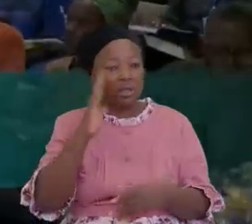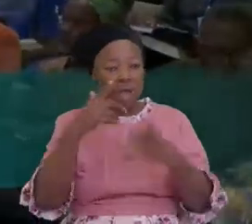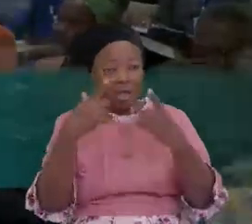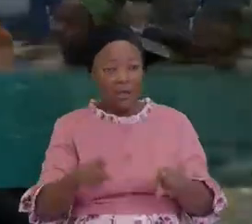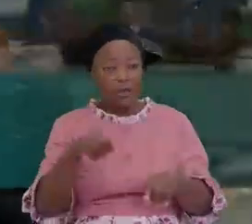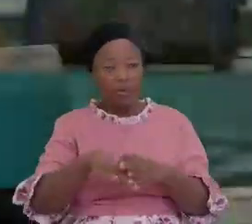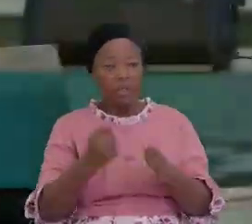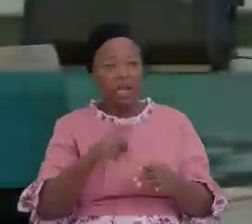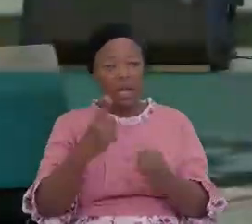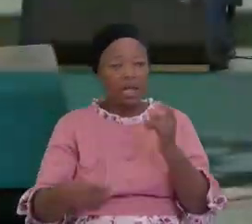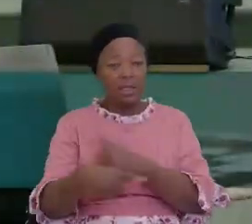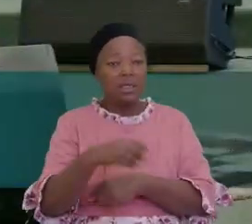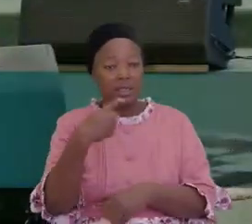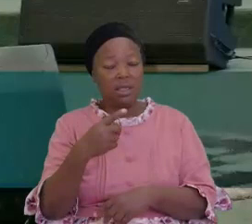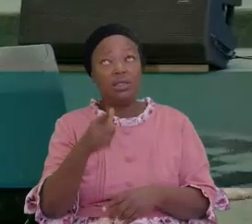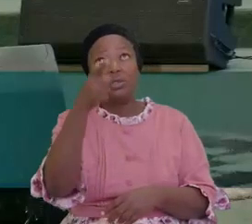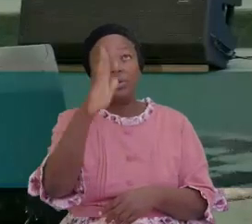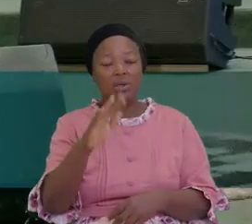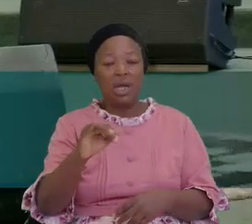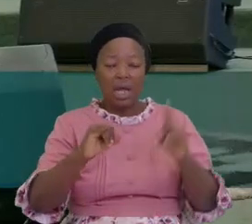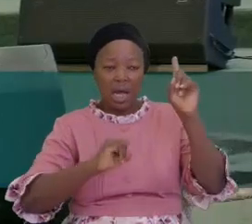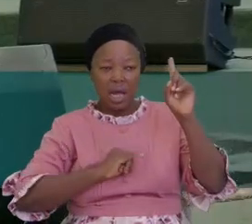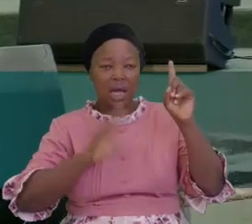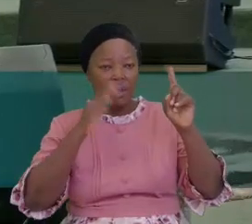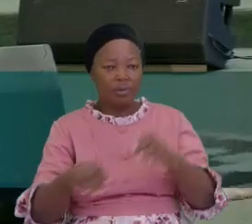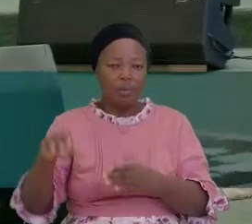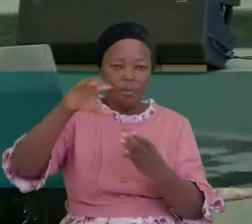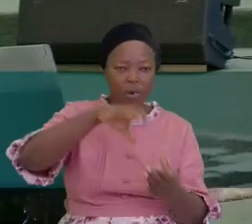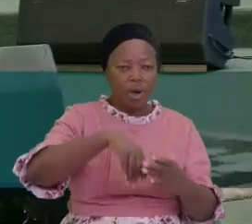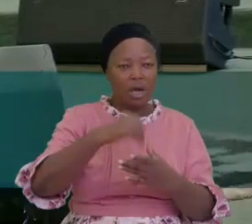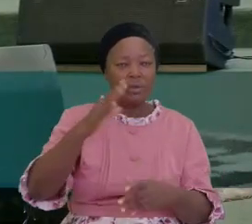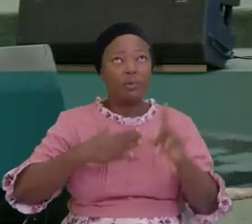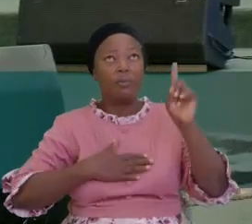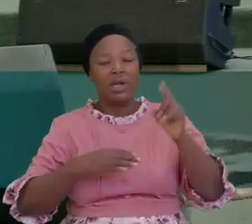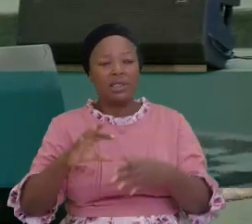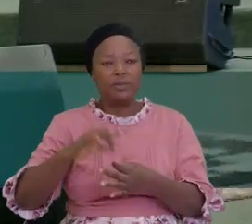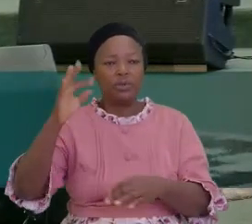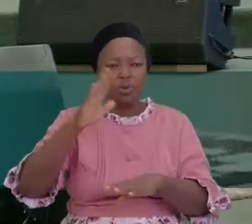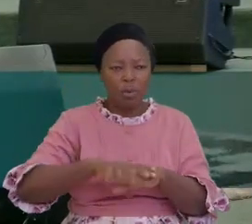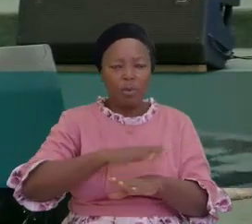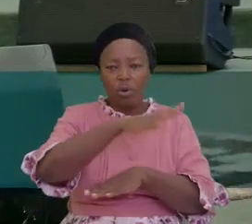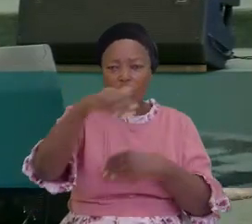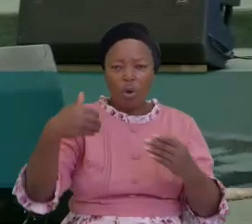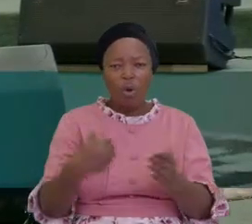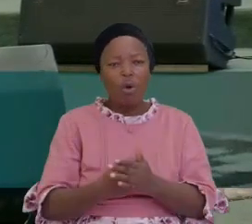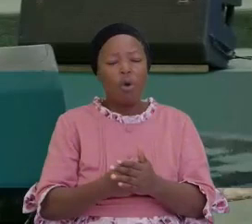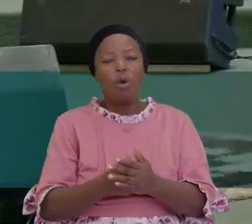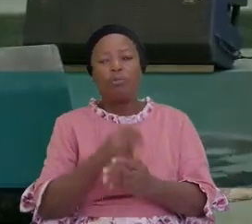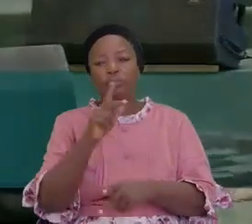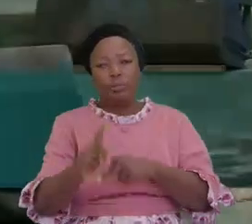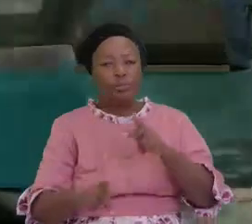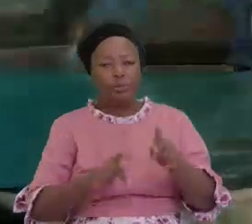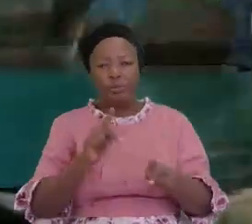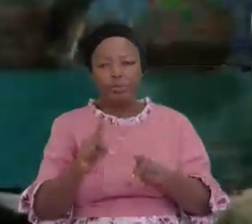God, I will pour out of my spirit upon all flesh.